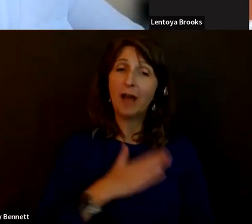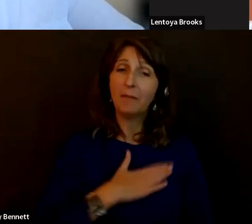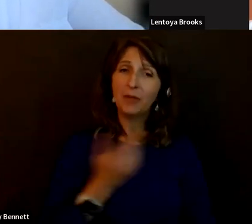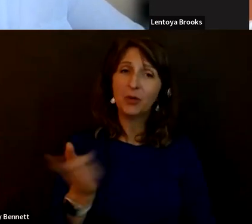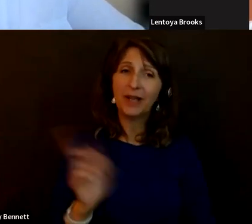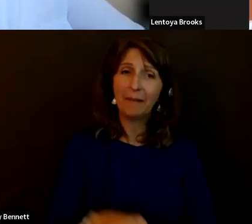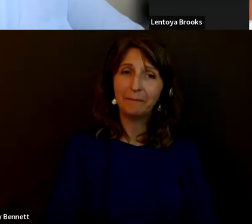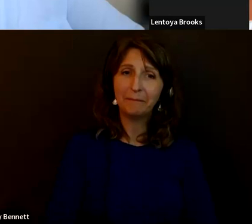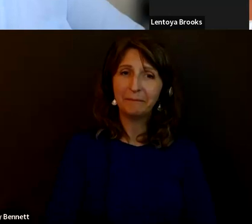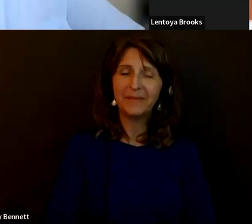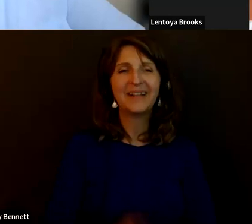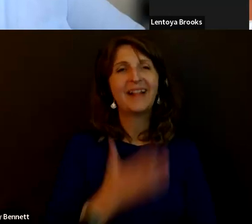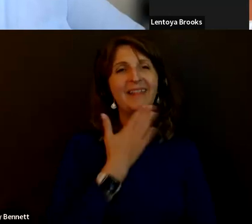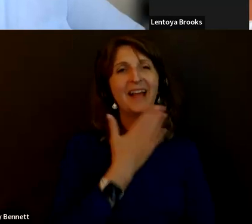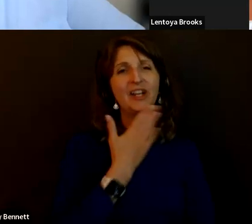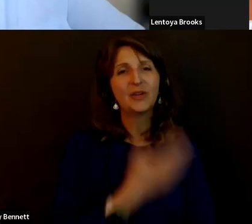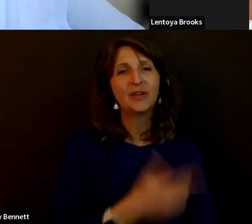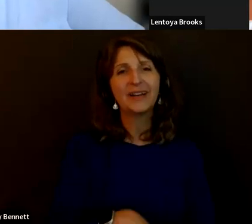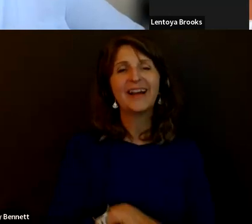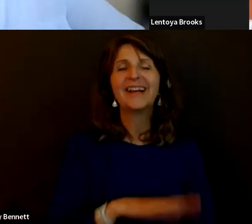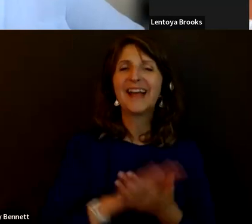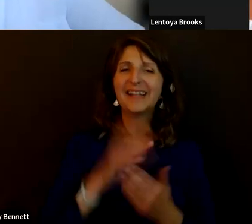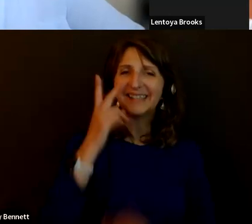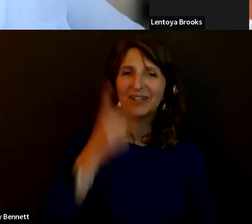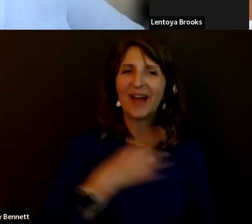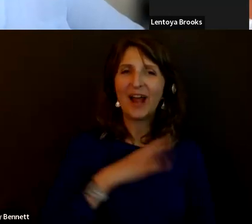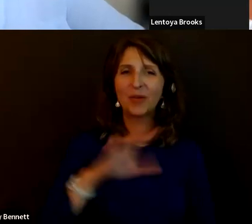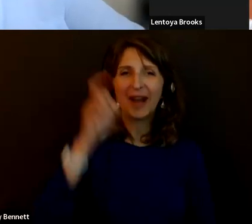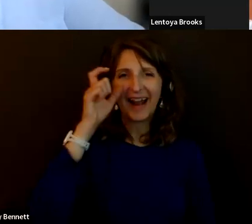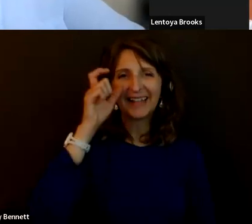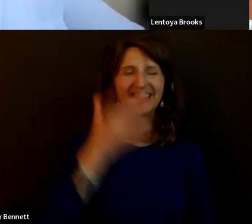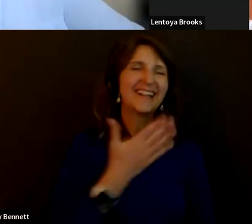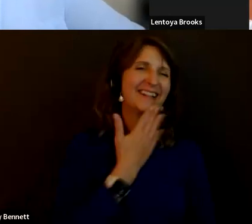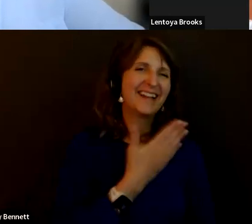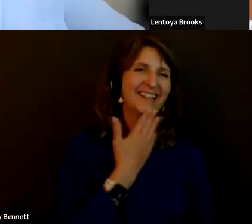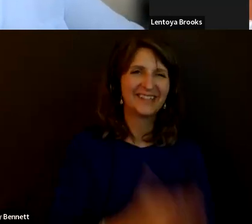Thank you. so lovely to see you. I love your glasses. Thank you.